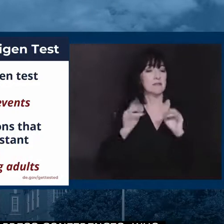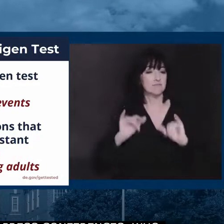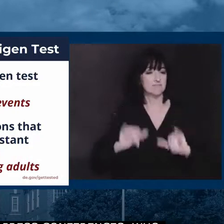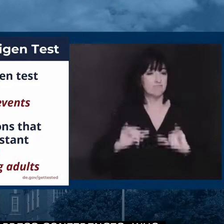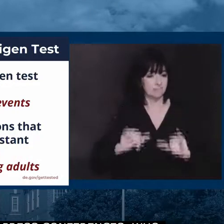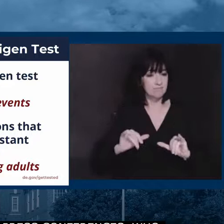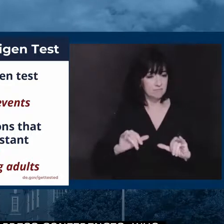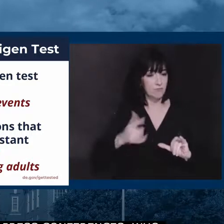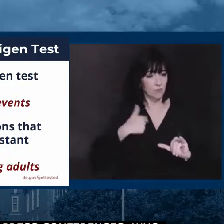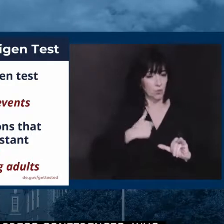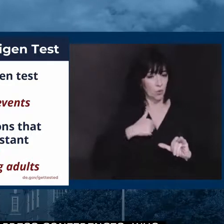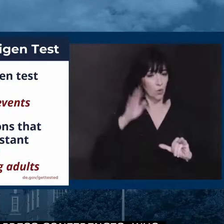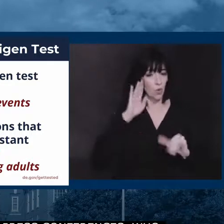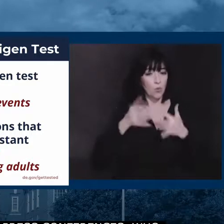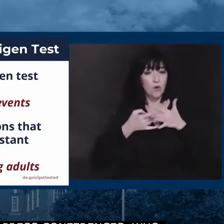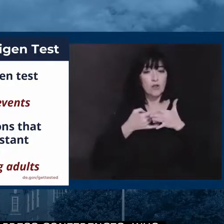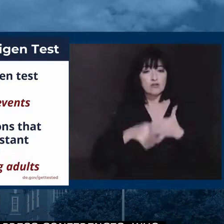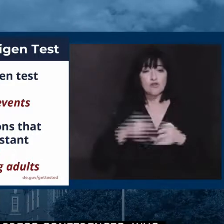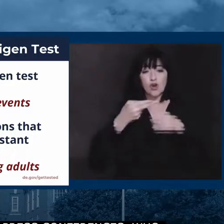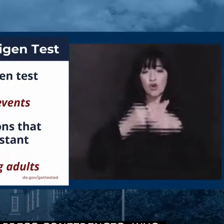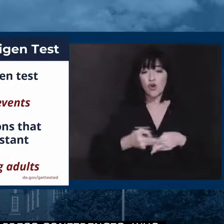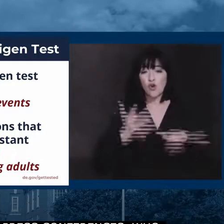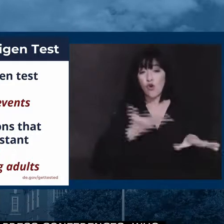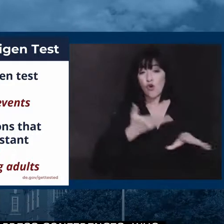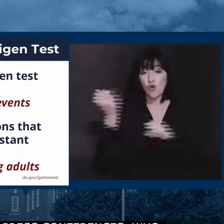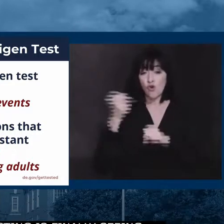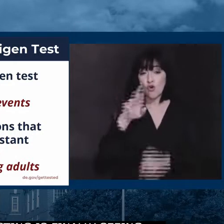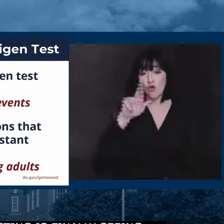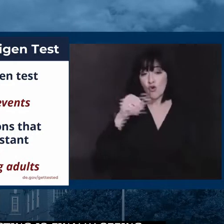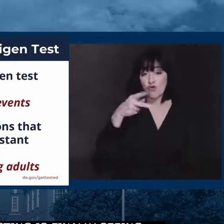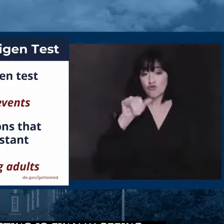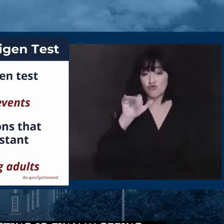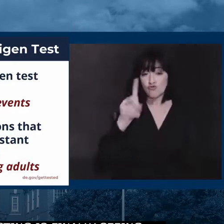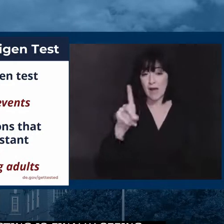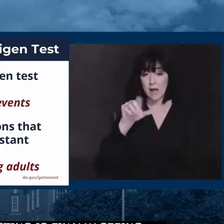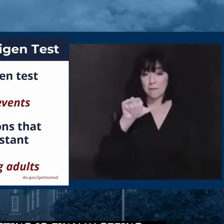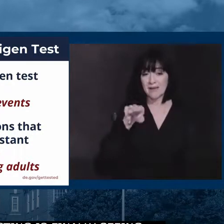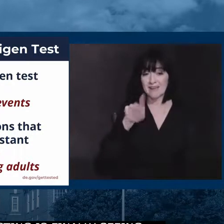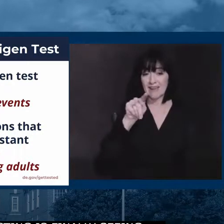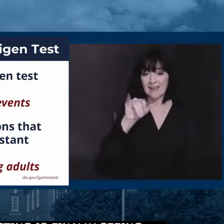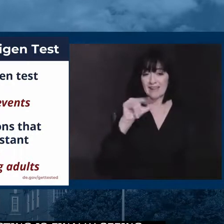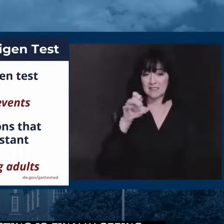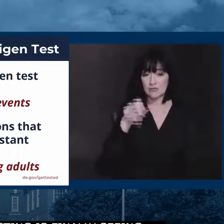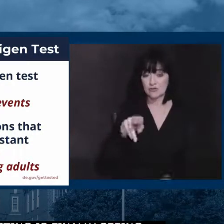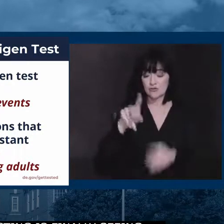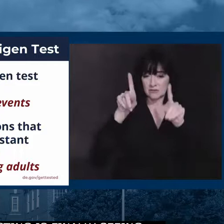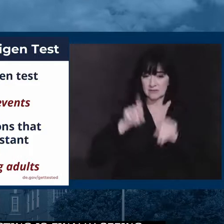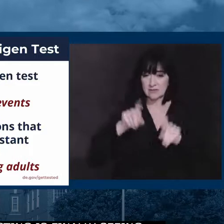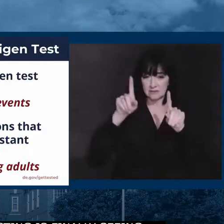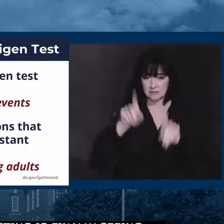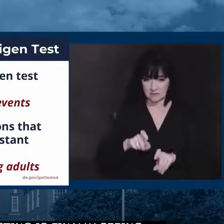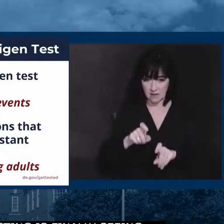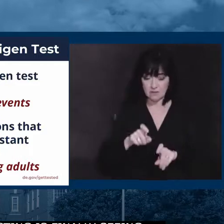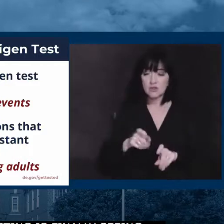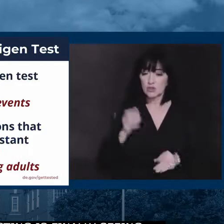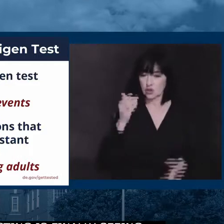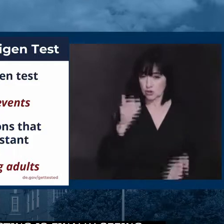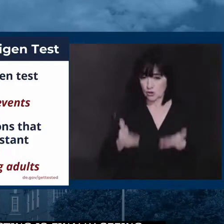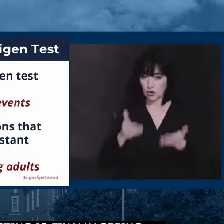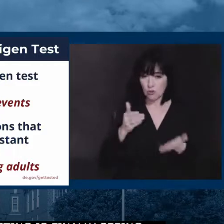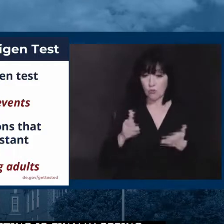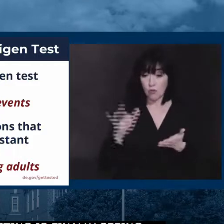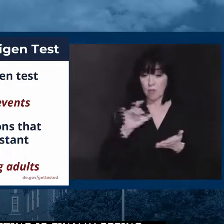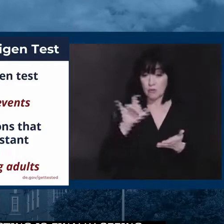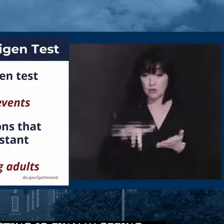testing rapid antigen testing next week. We're going to do at least 2 events, if not 3. We'll probably do these concurrent with other